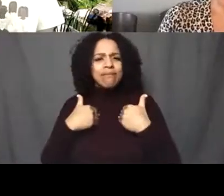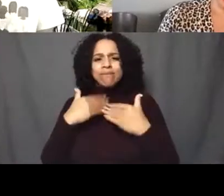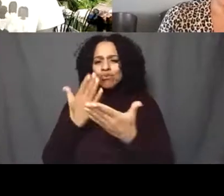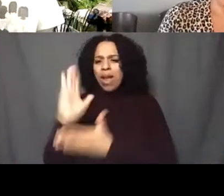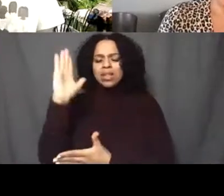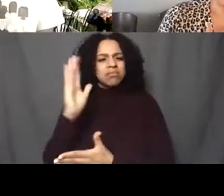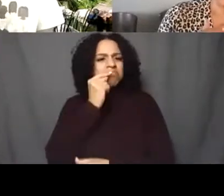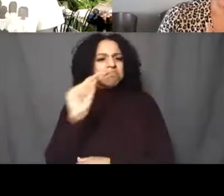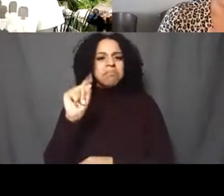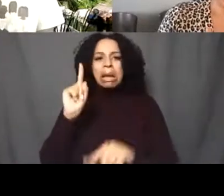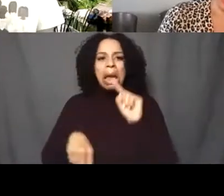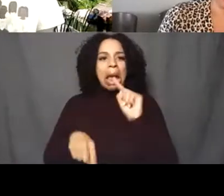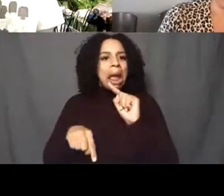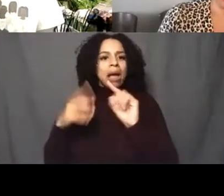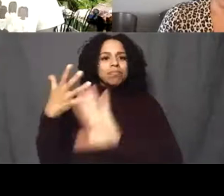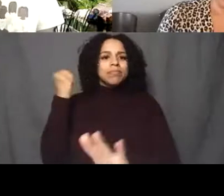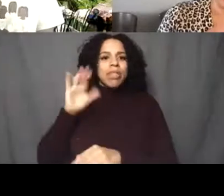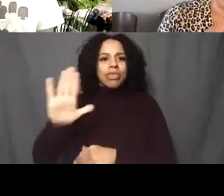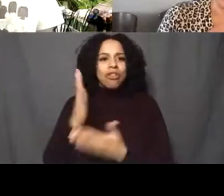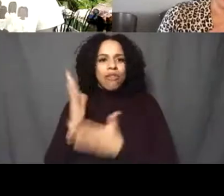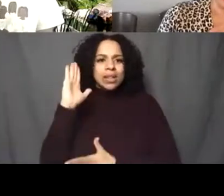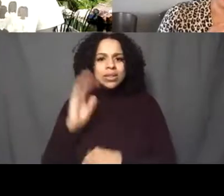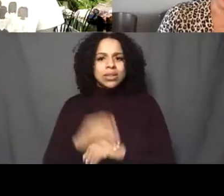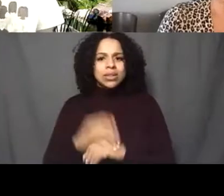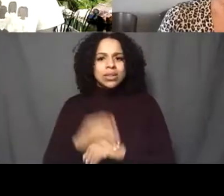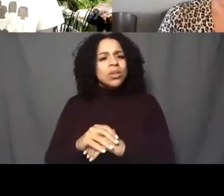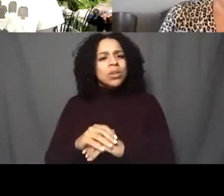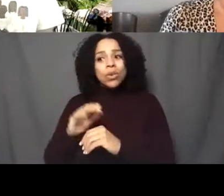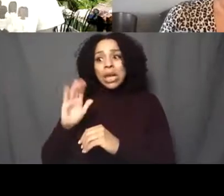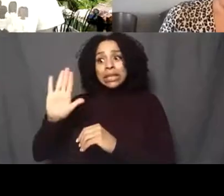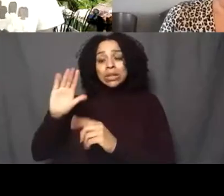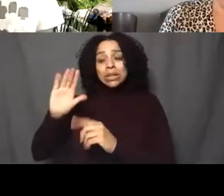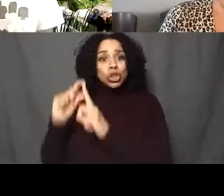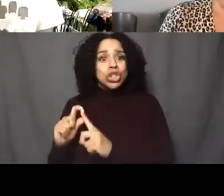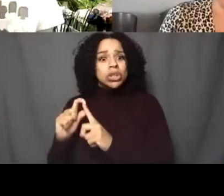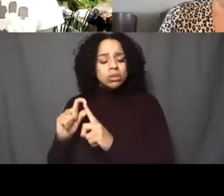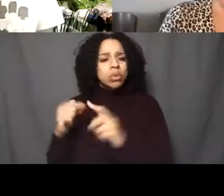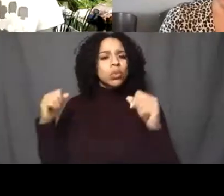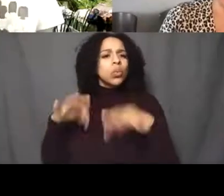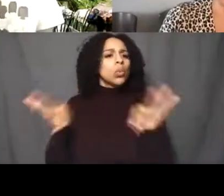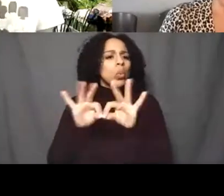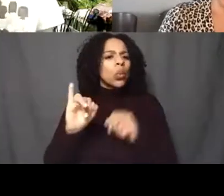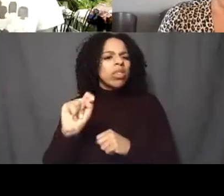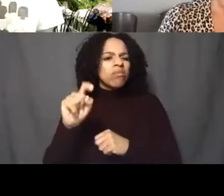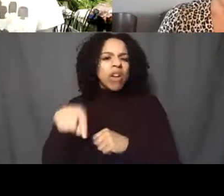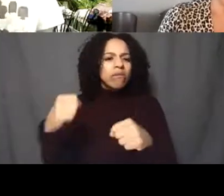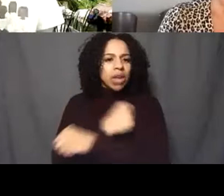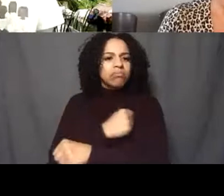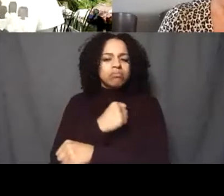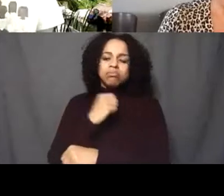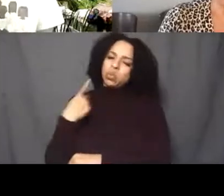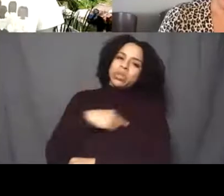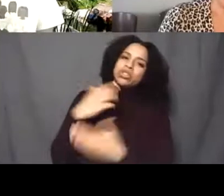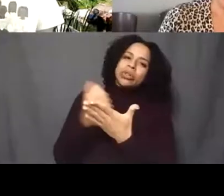those words are actually worth fighting for. And that is the country that Black Americans have always tried to build. And that is